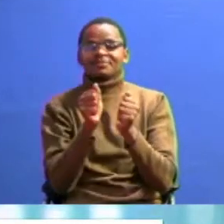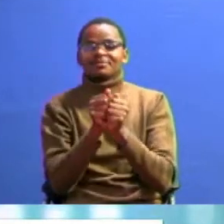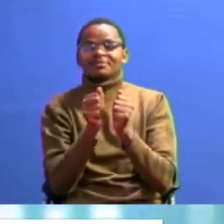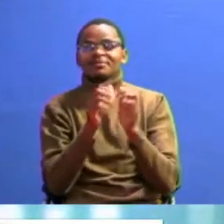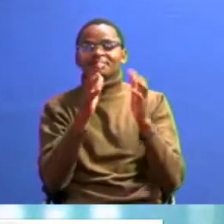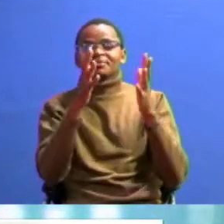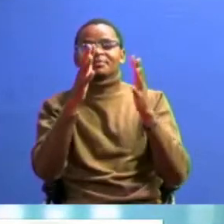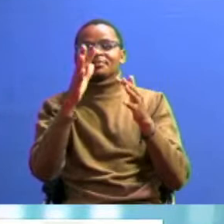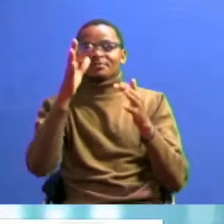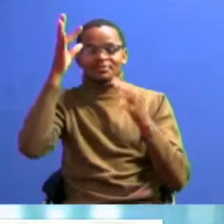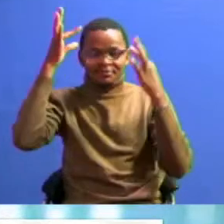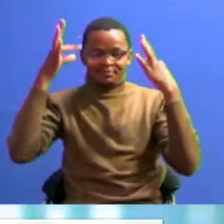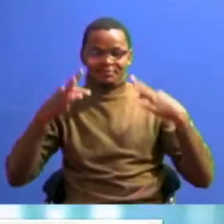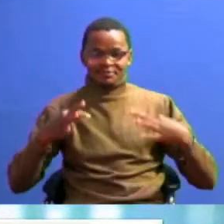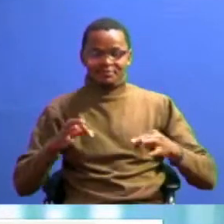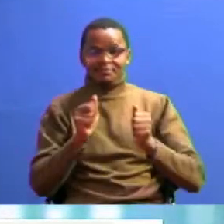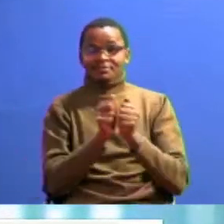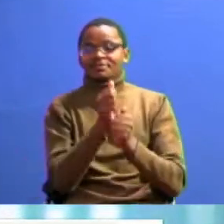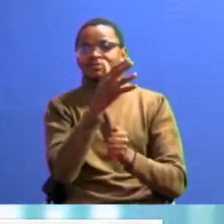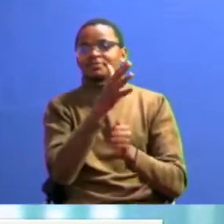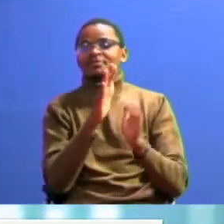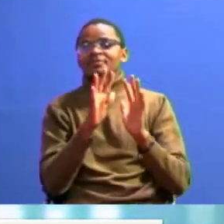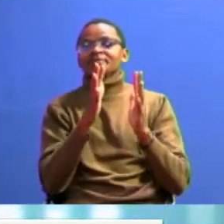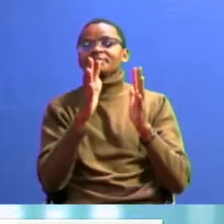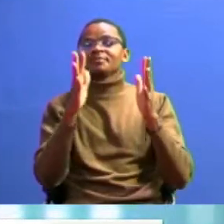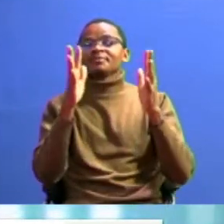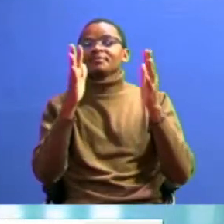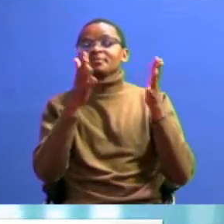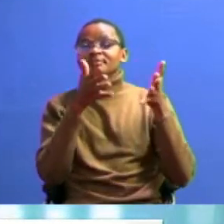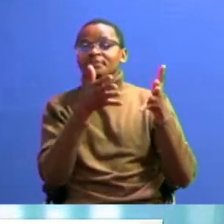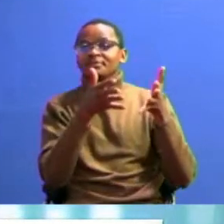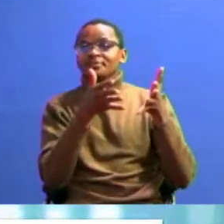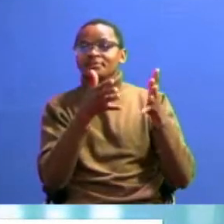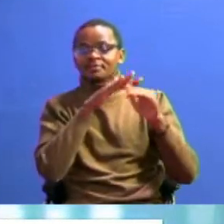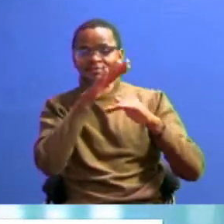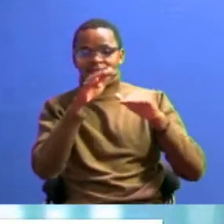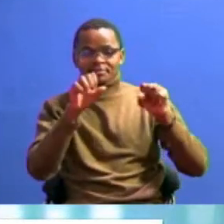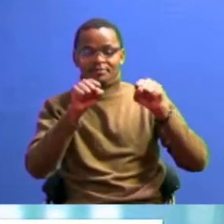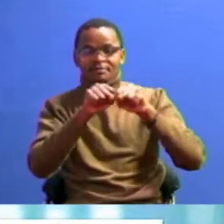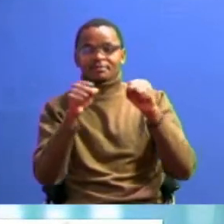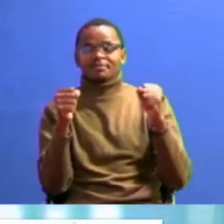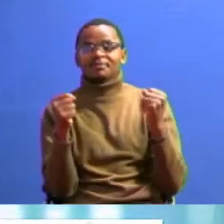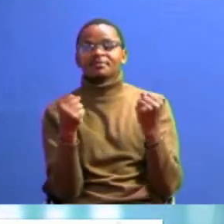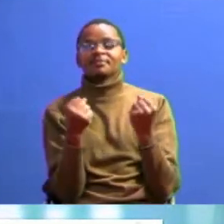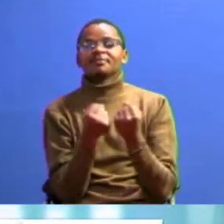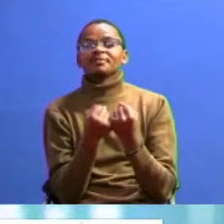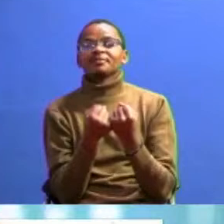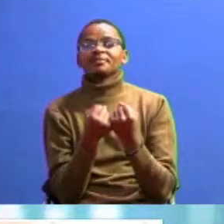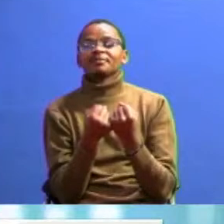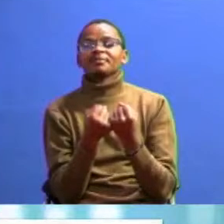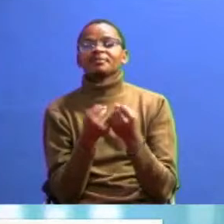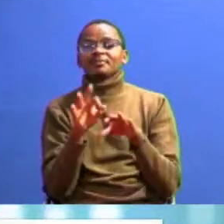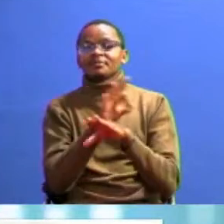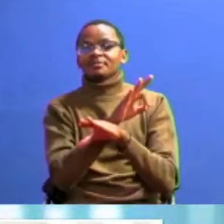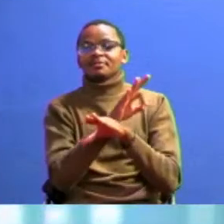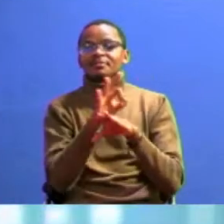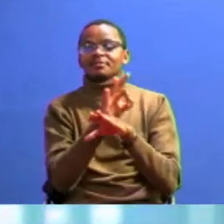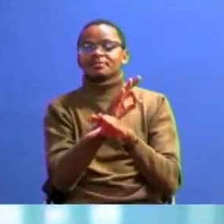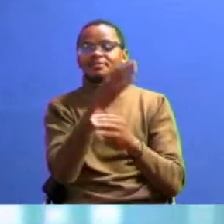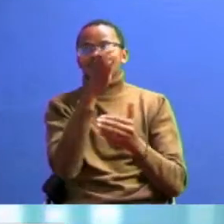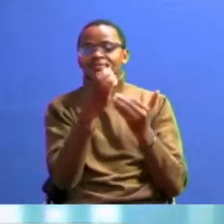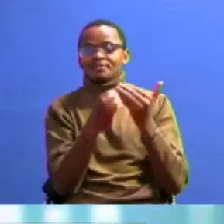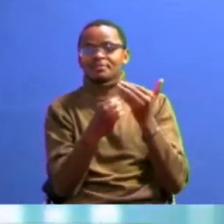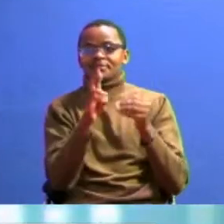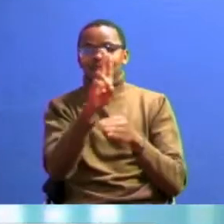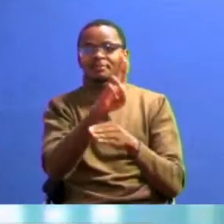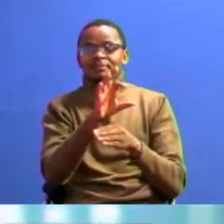a wedding, at the end of it, there is alcohol. So almost every social, event, the culmination is use